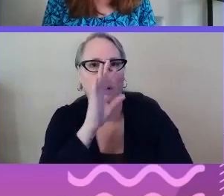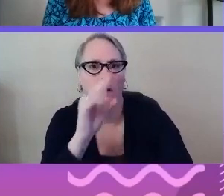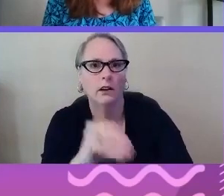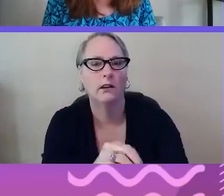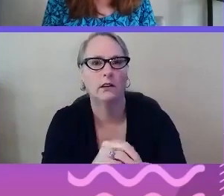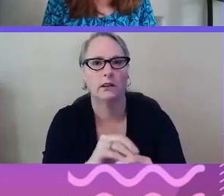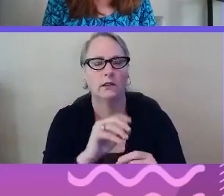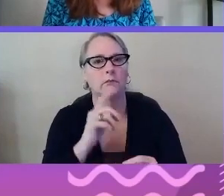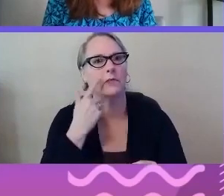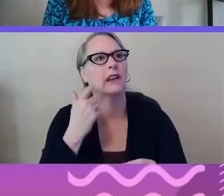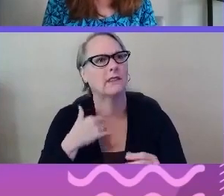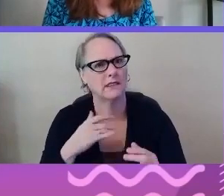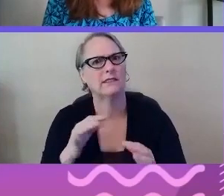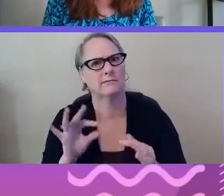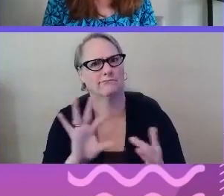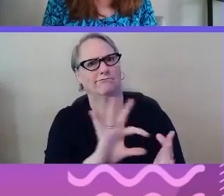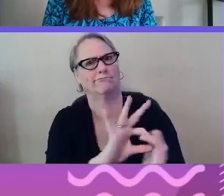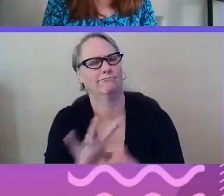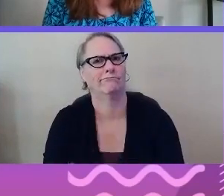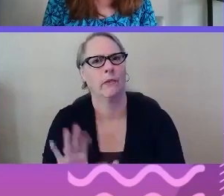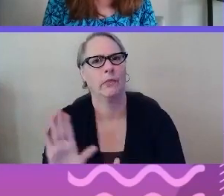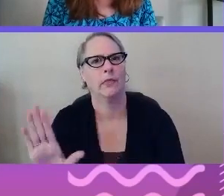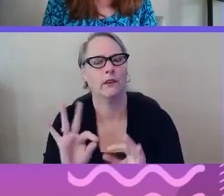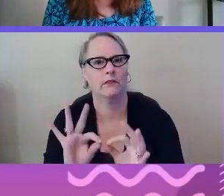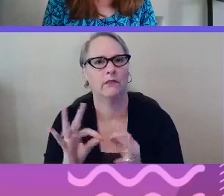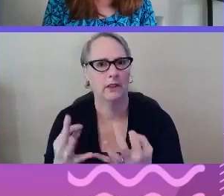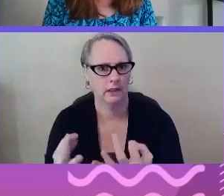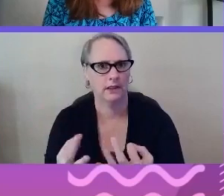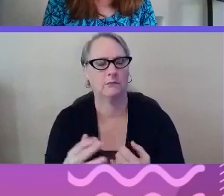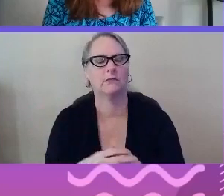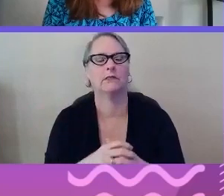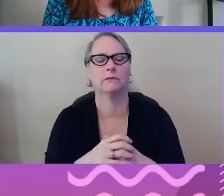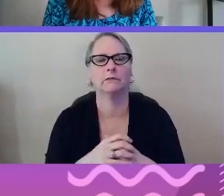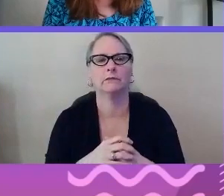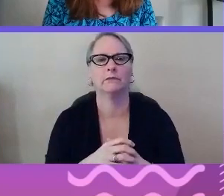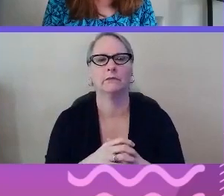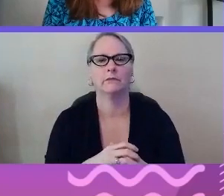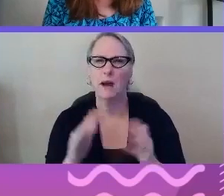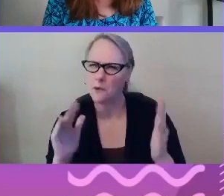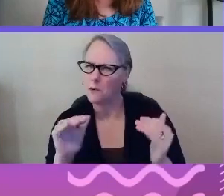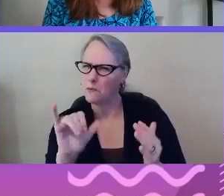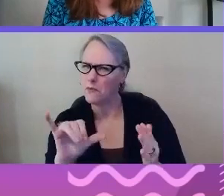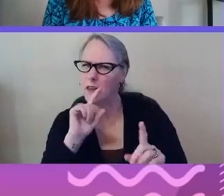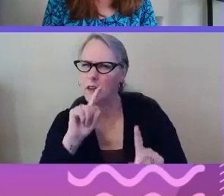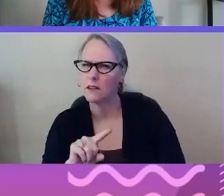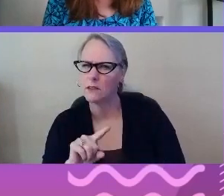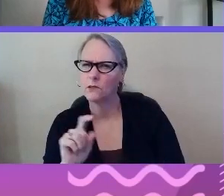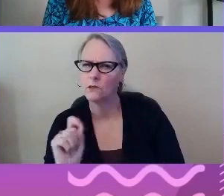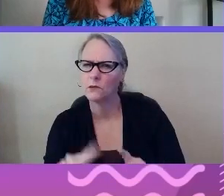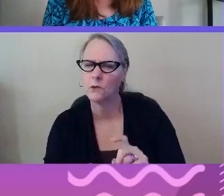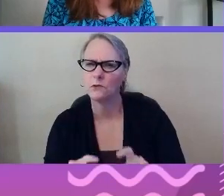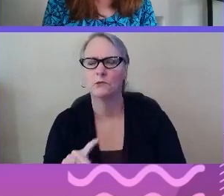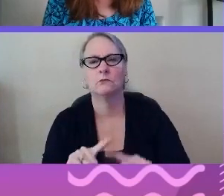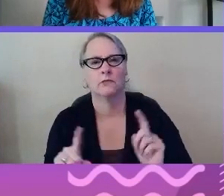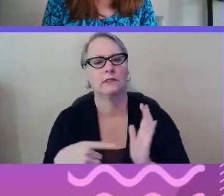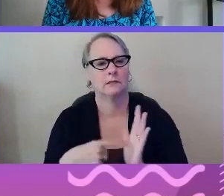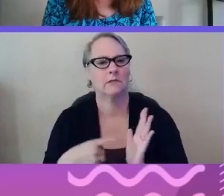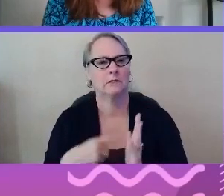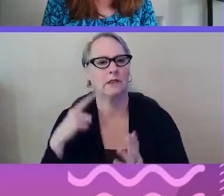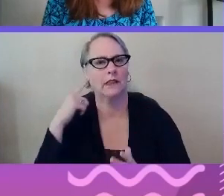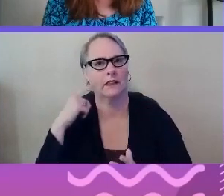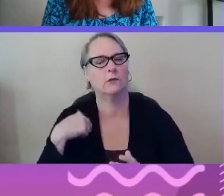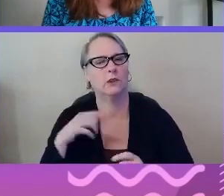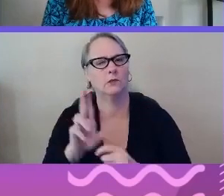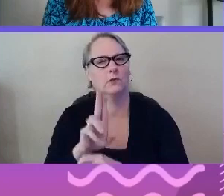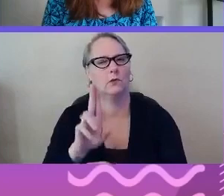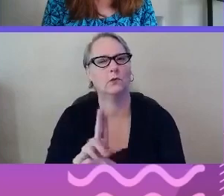to their family that you could bring in and read. And I hope that answers that fully. But like sometimes I think we need to use those other